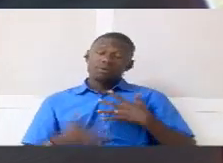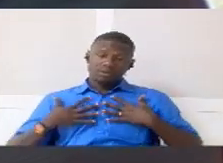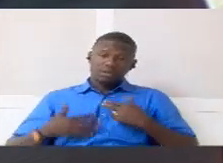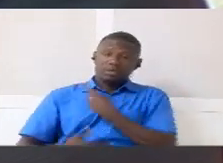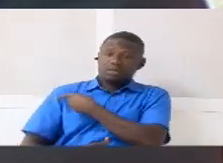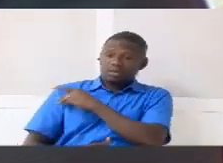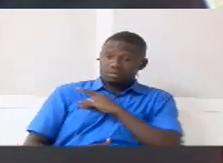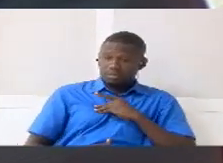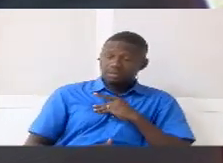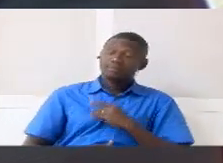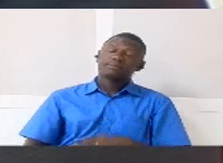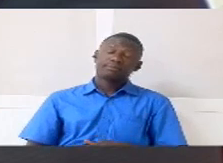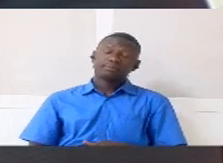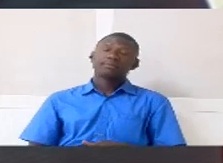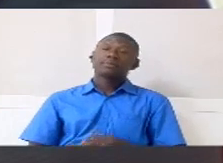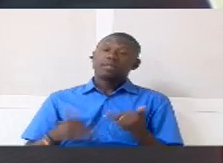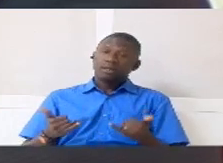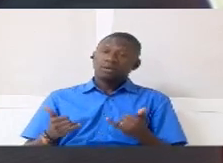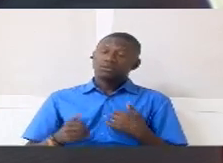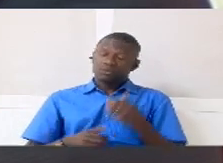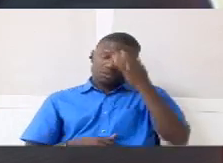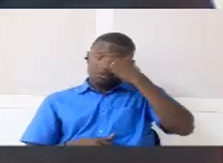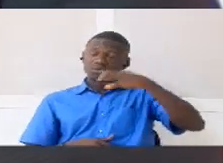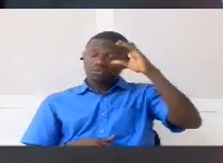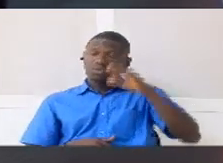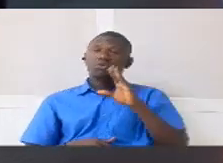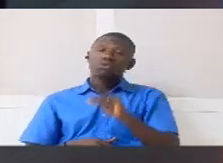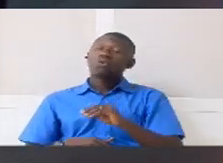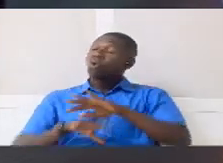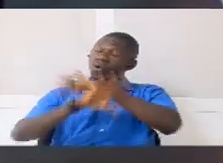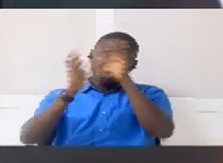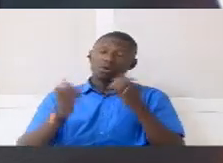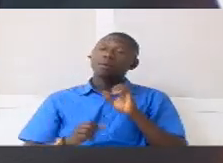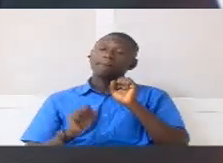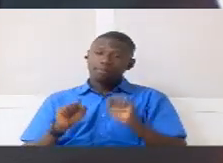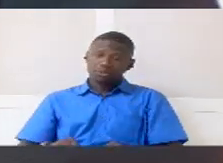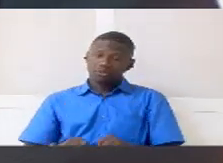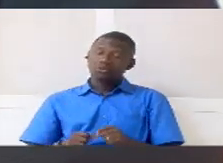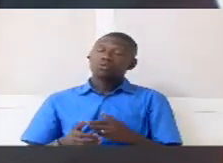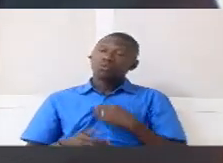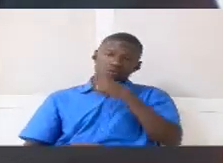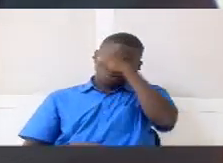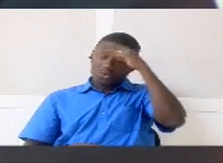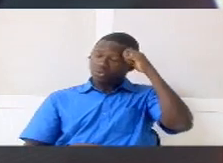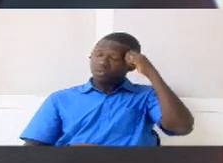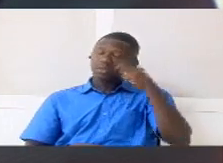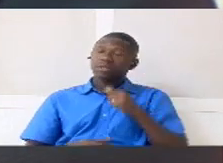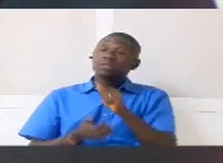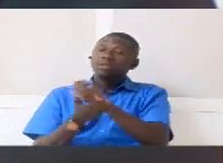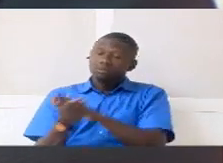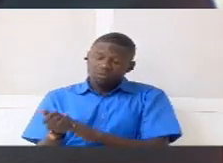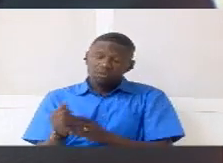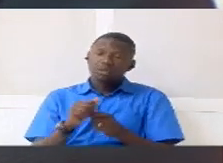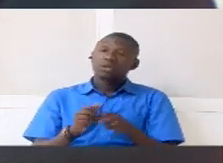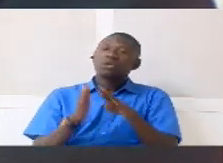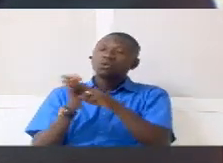Meanwhile, the Commission is doing all it can to ensure that work on the reparations rules and regulations is